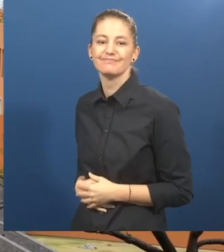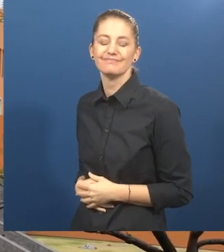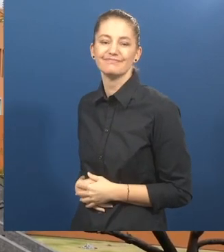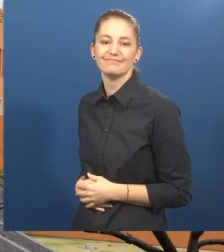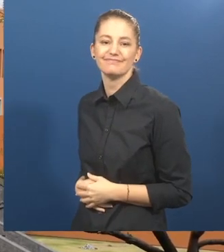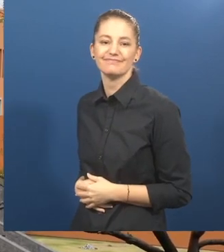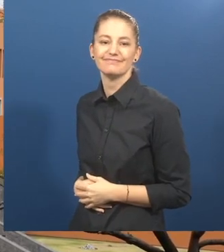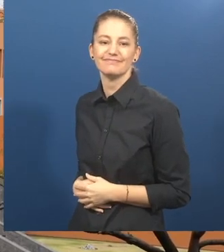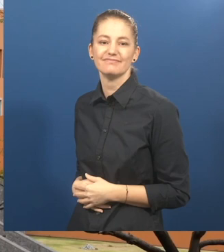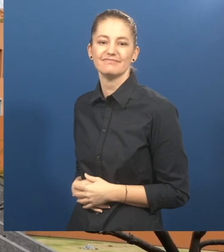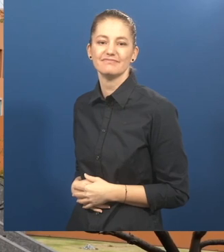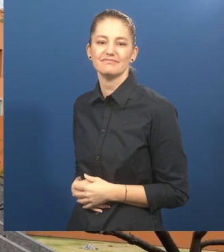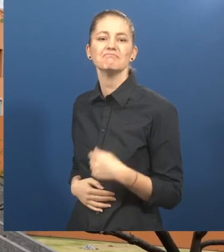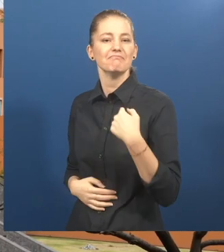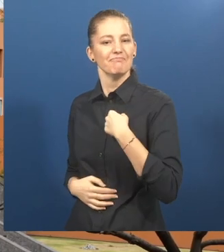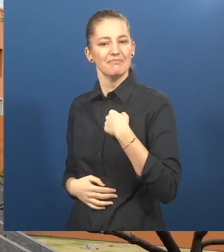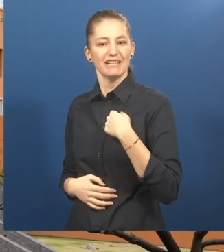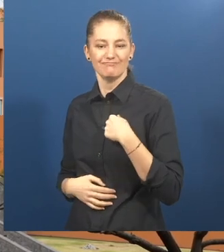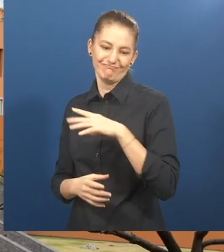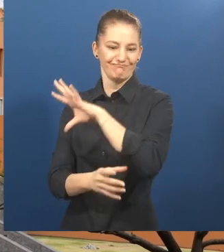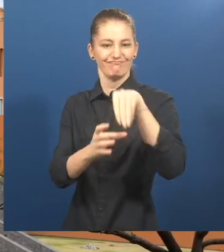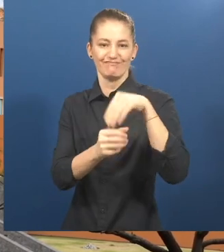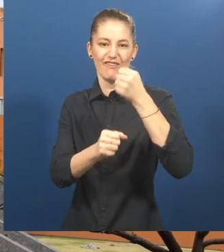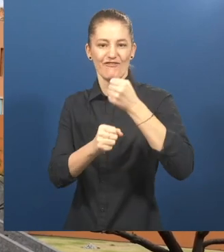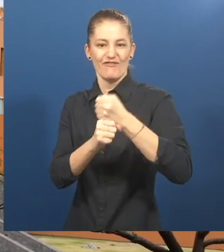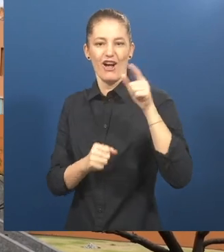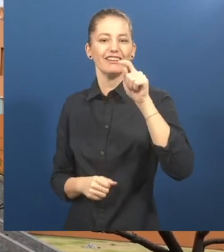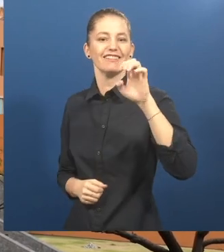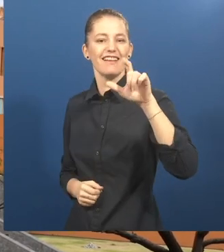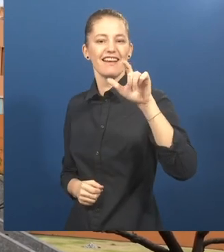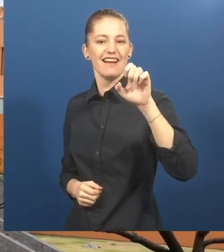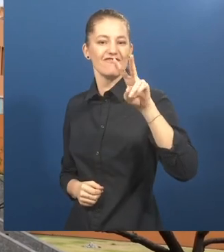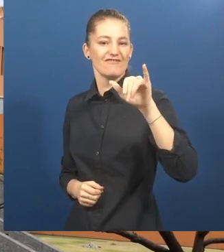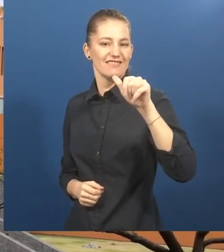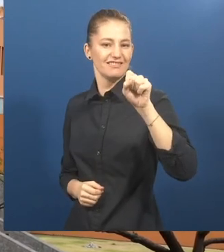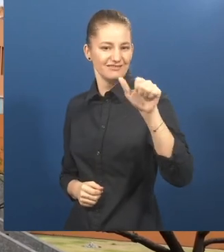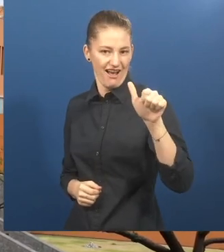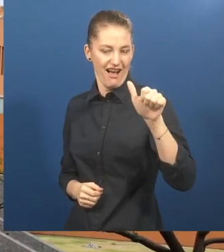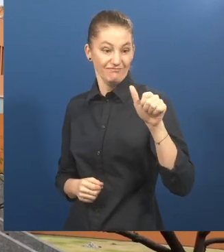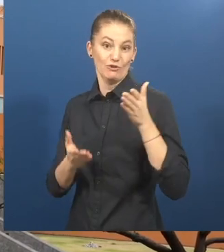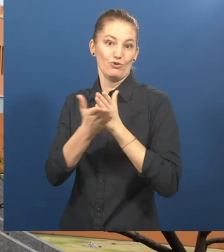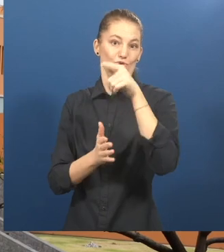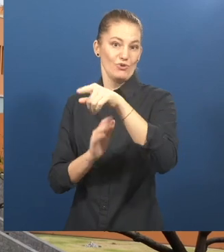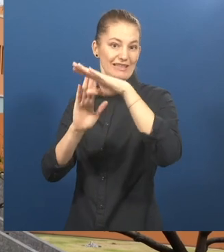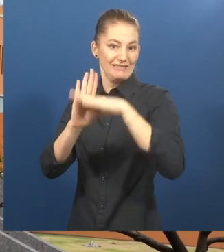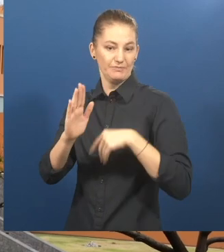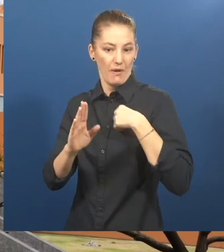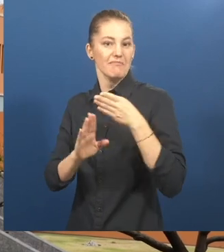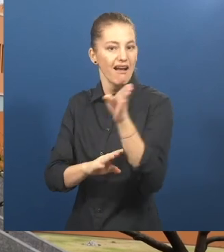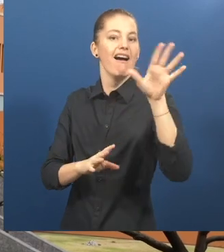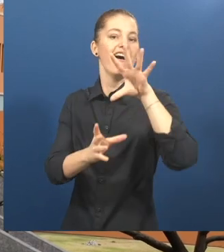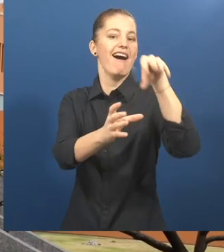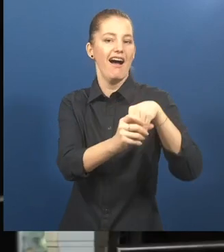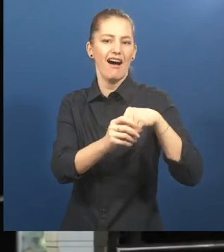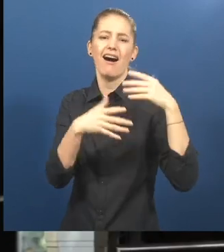Televisa through Éntrale and they opened the doors for me. It was the best option I had. It was hard, but I got to the place where I had to